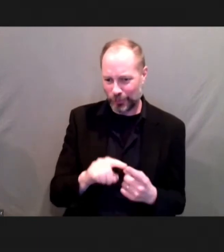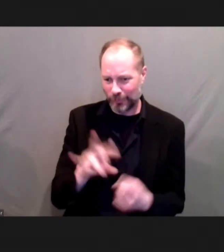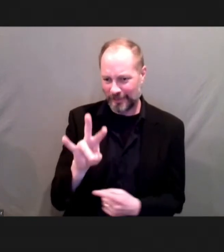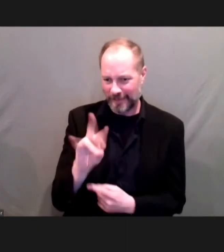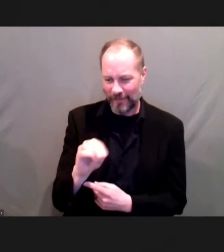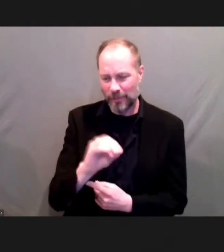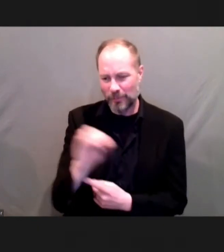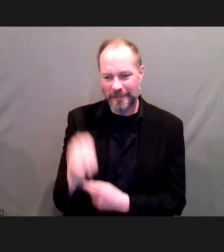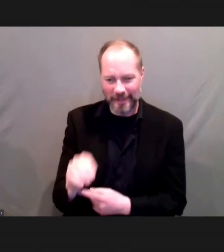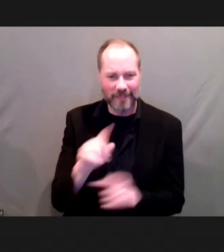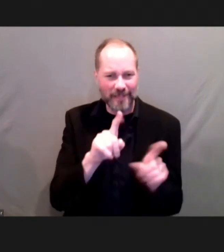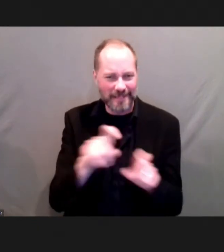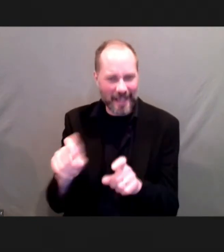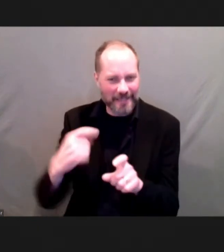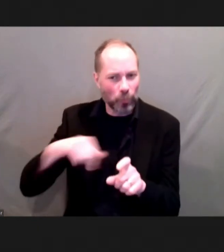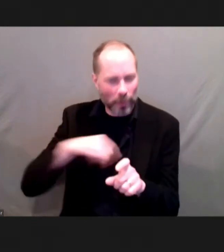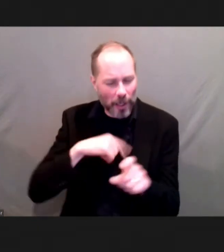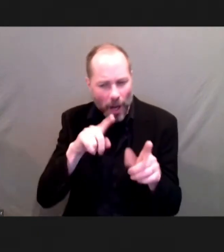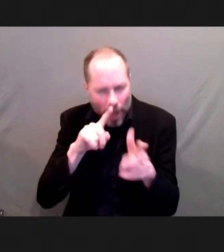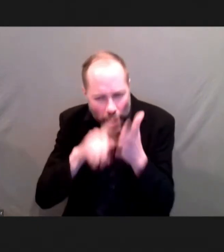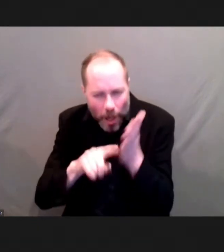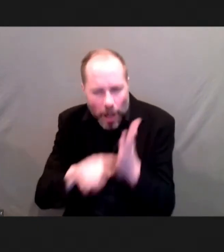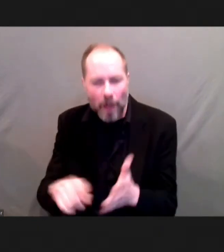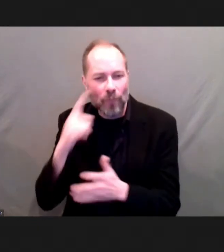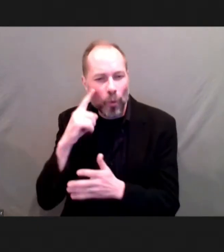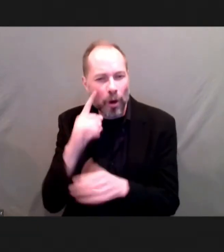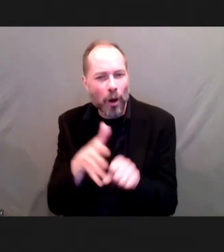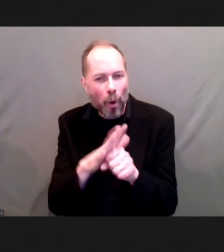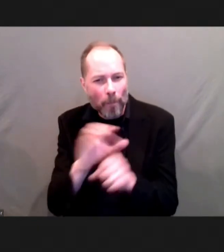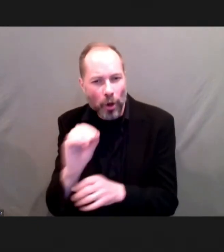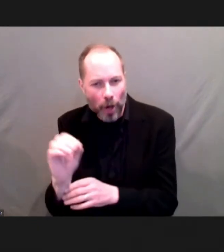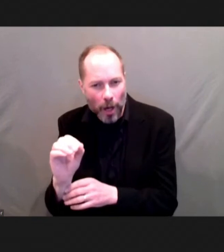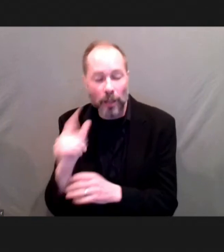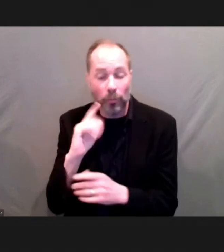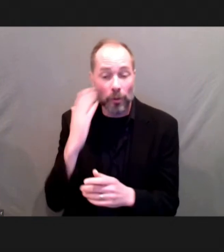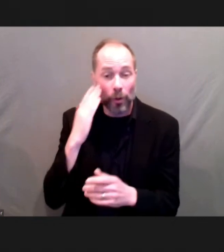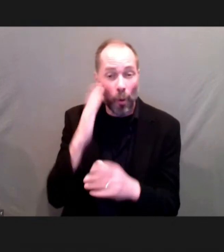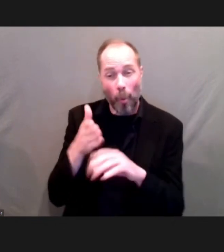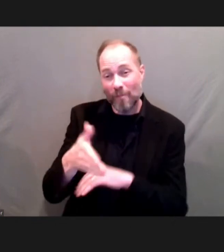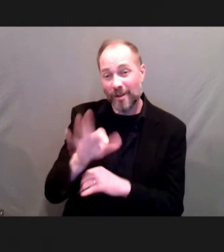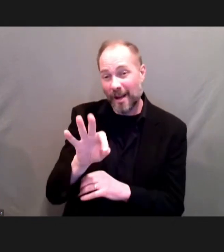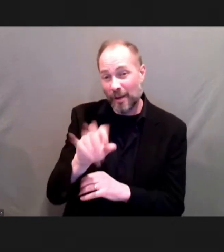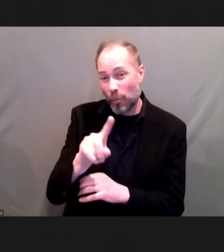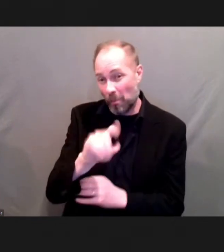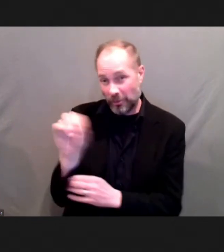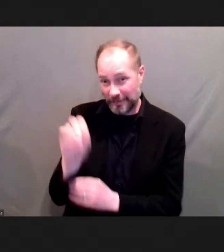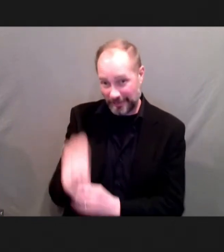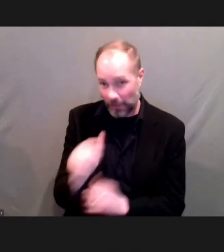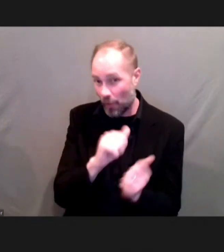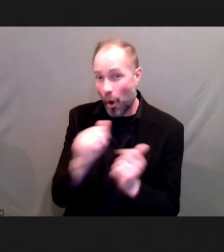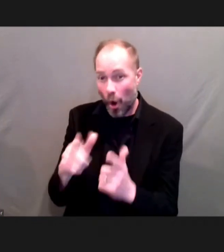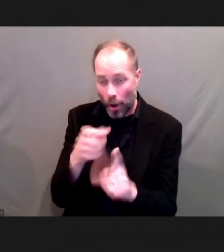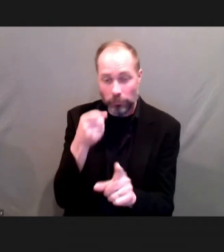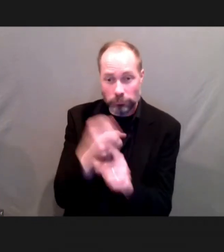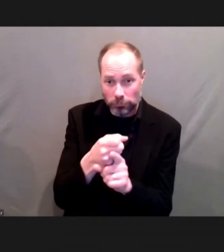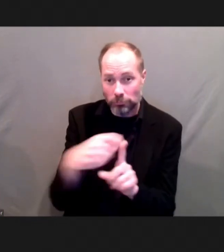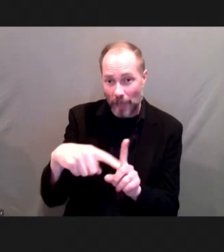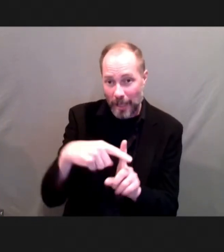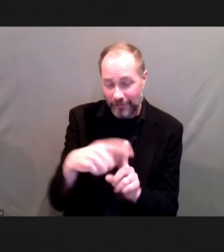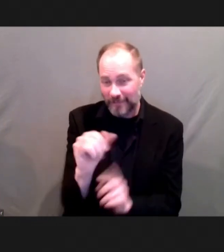segment, and we've now established over 91% of the cases and rapidly increasing. That was data